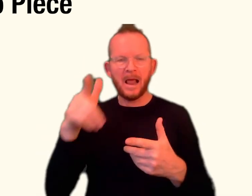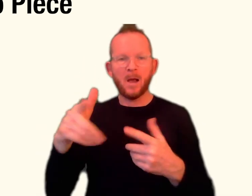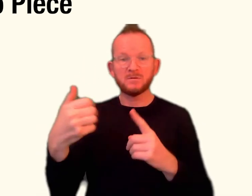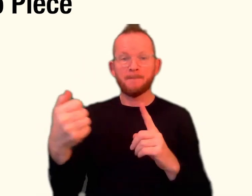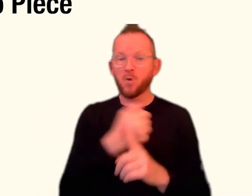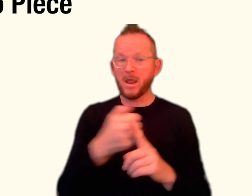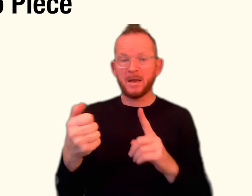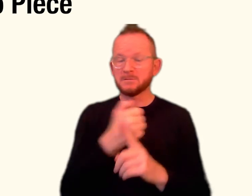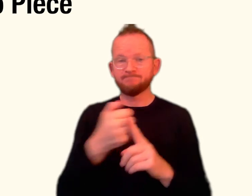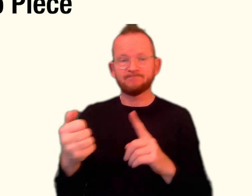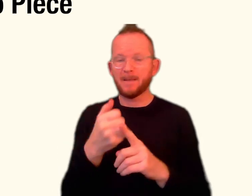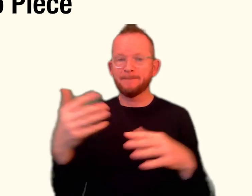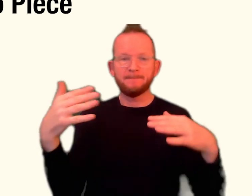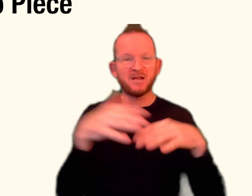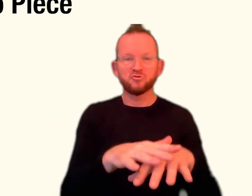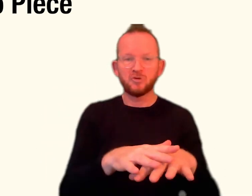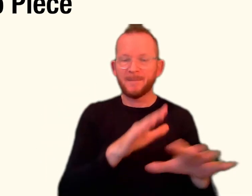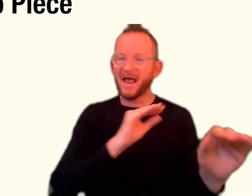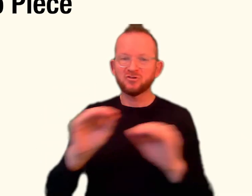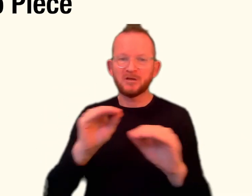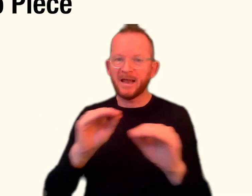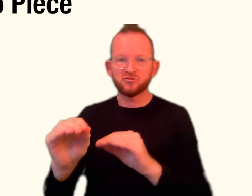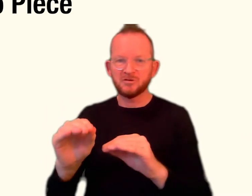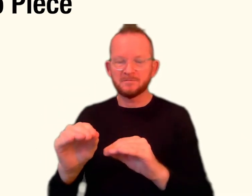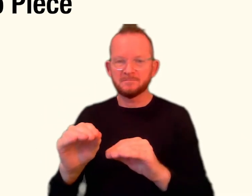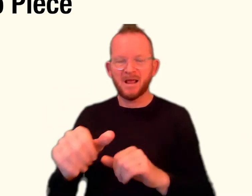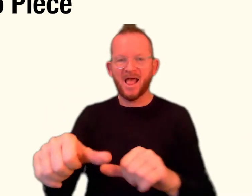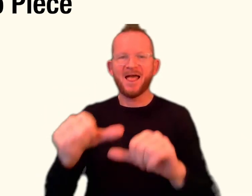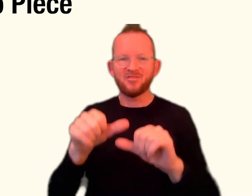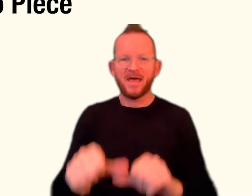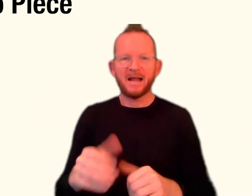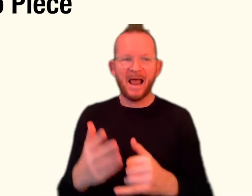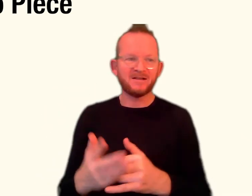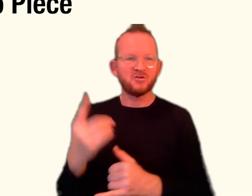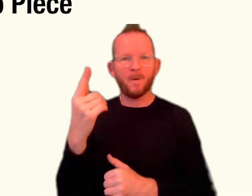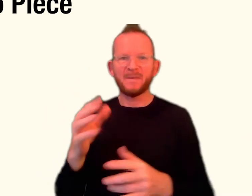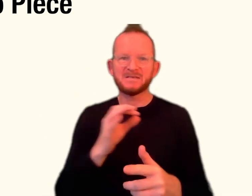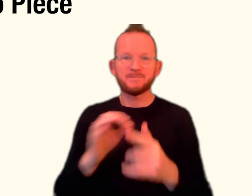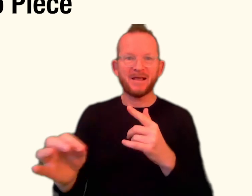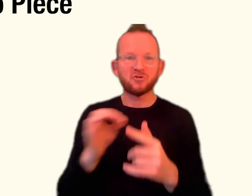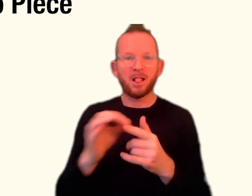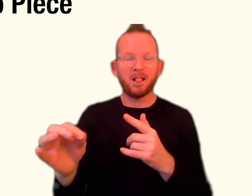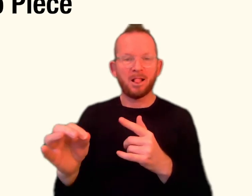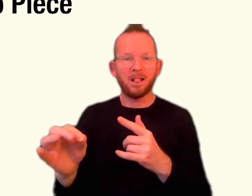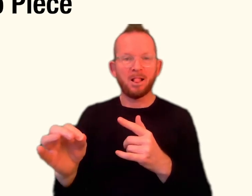at mainstream education. And then I ended up in special